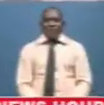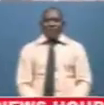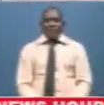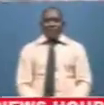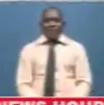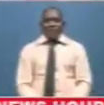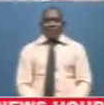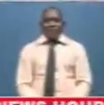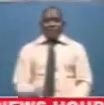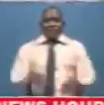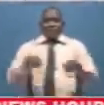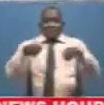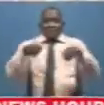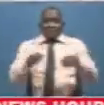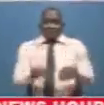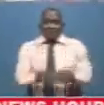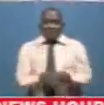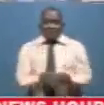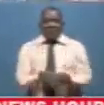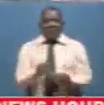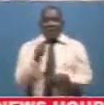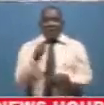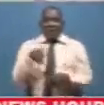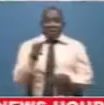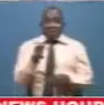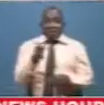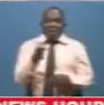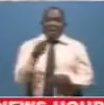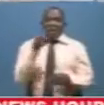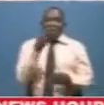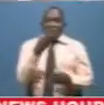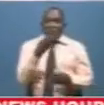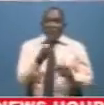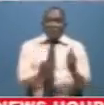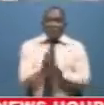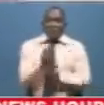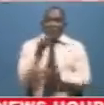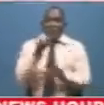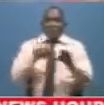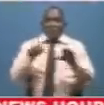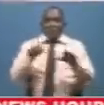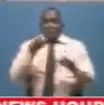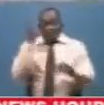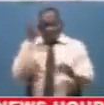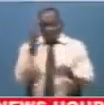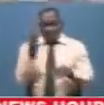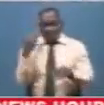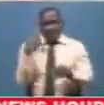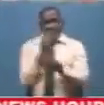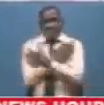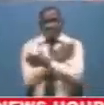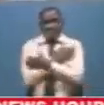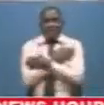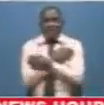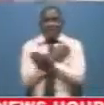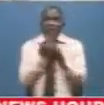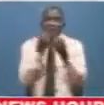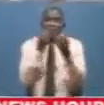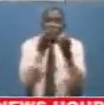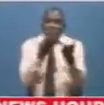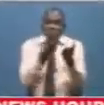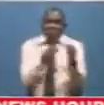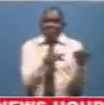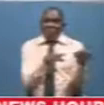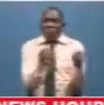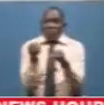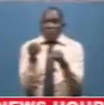According to the traders, they were barely given any notice from the Greater Accra Regional Minister last Saturday, June 12, to move